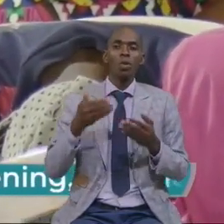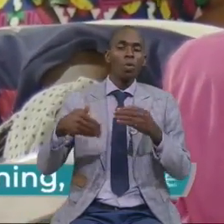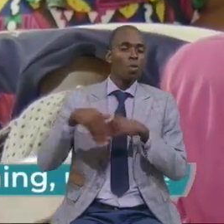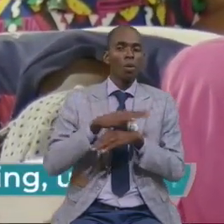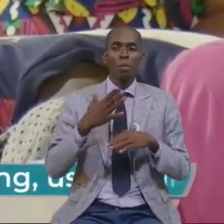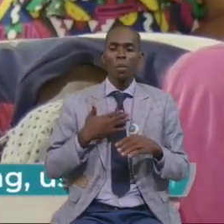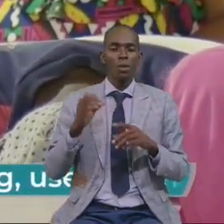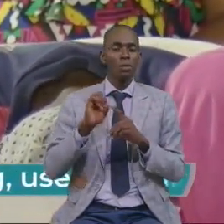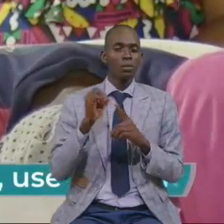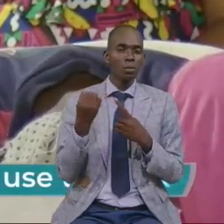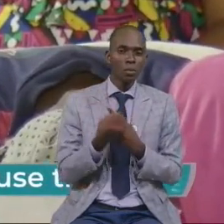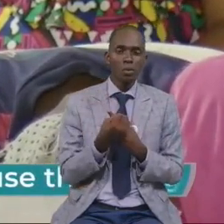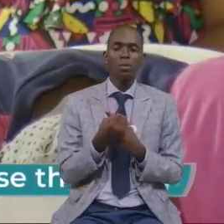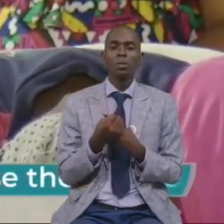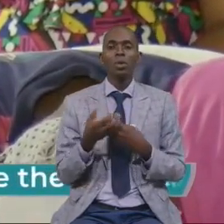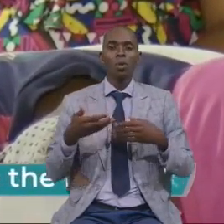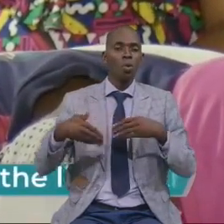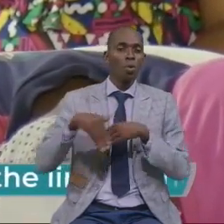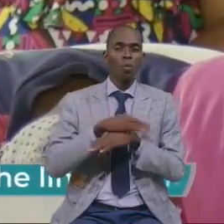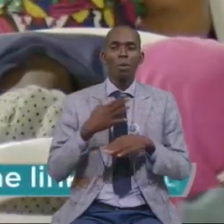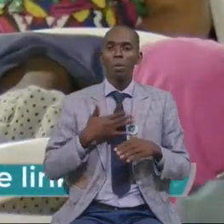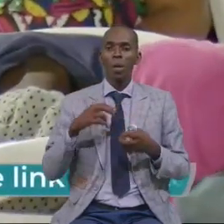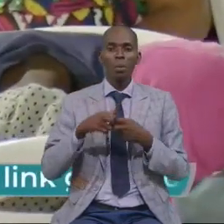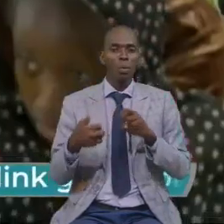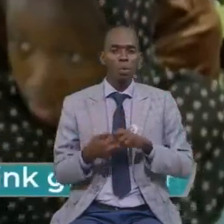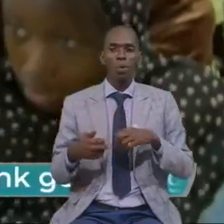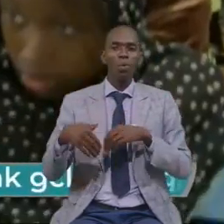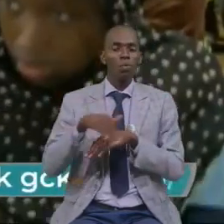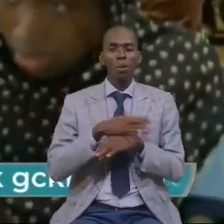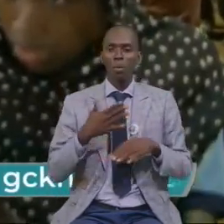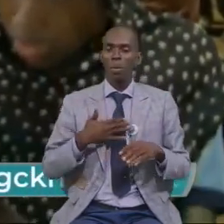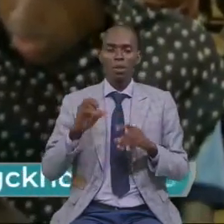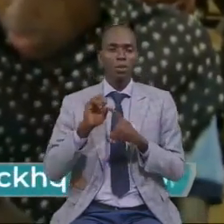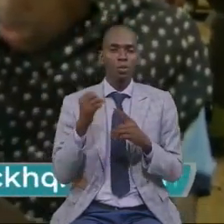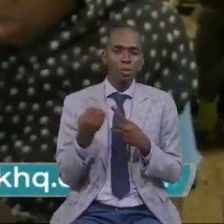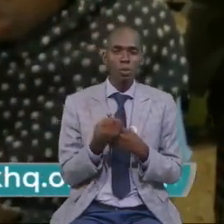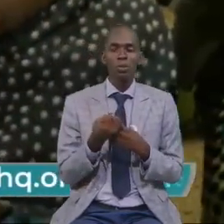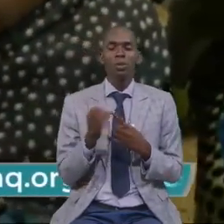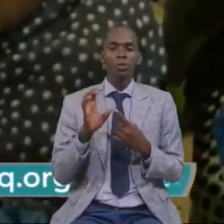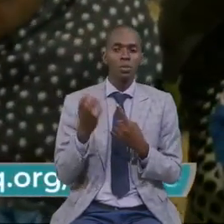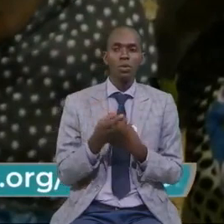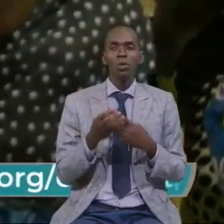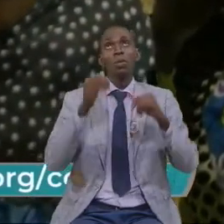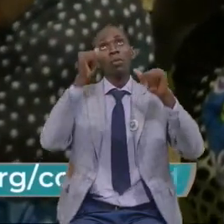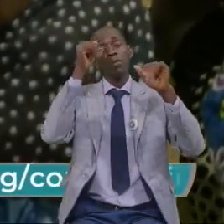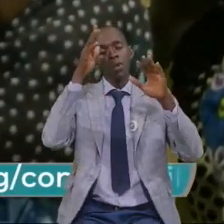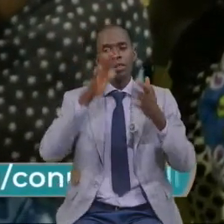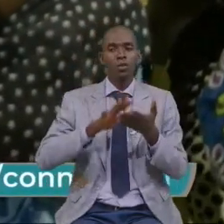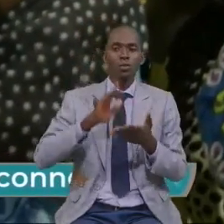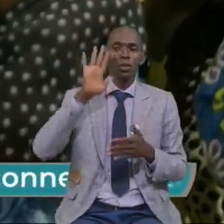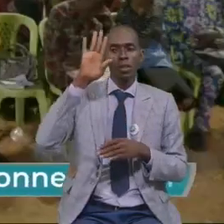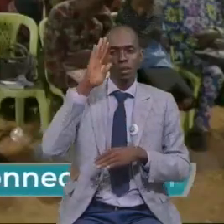circumstance, over my problem, over my situation, Father, glorify thy